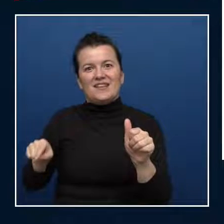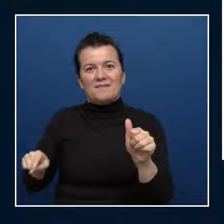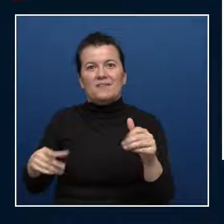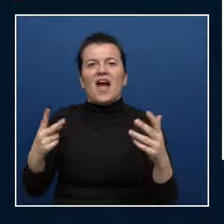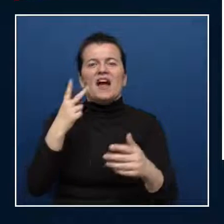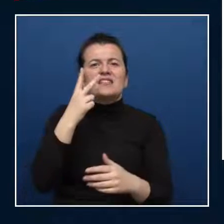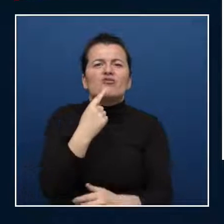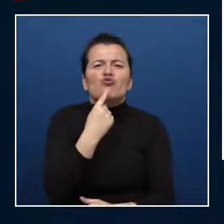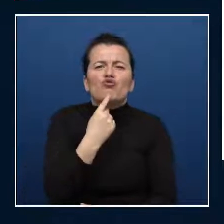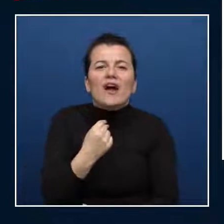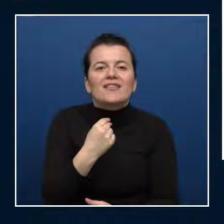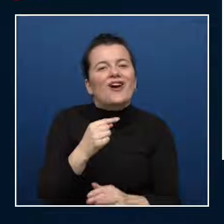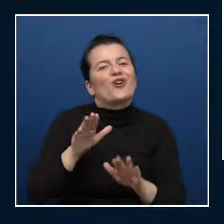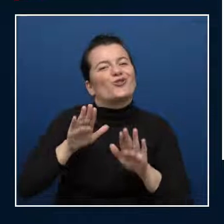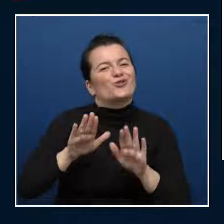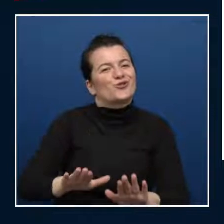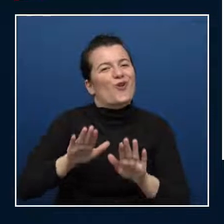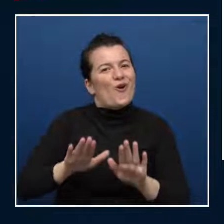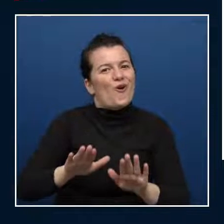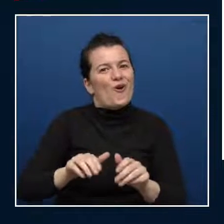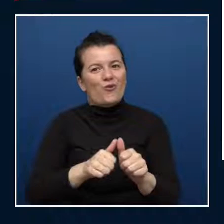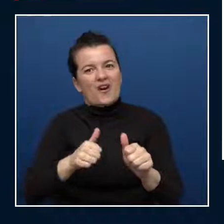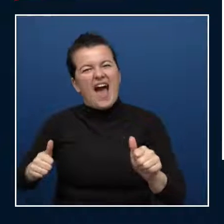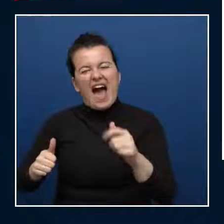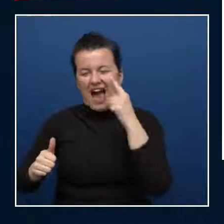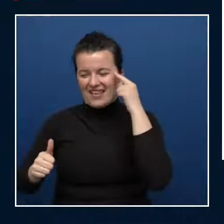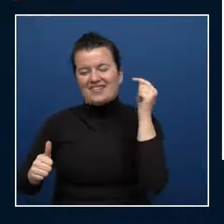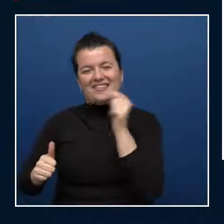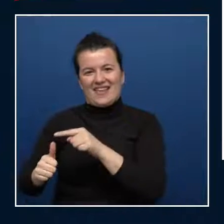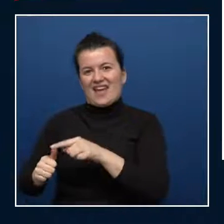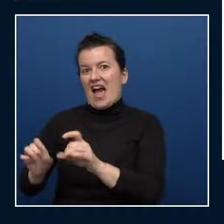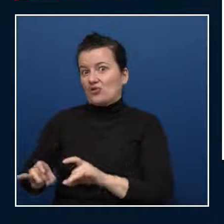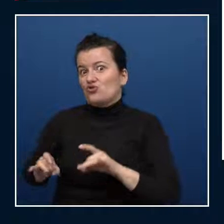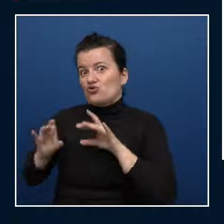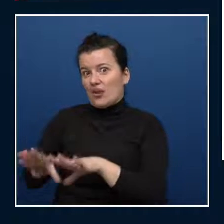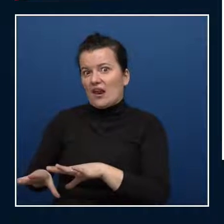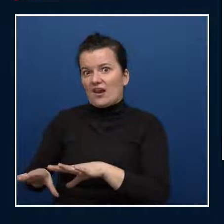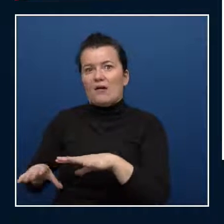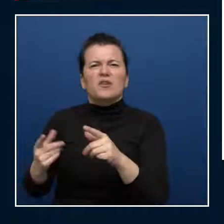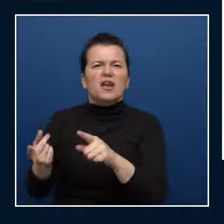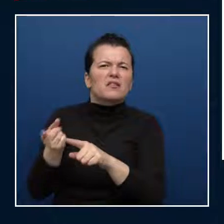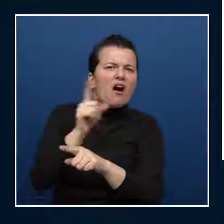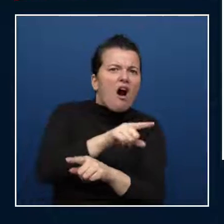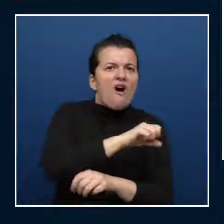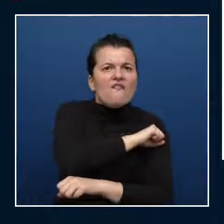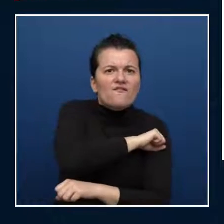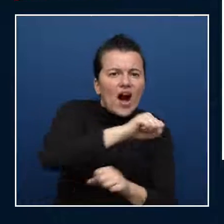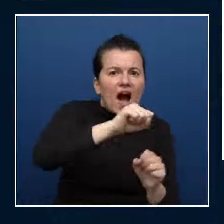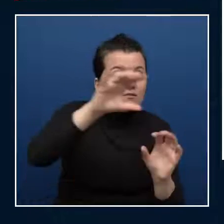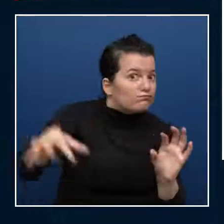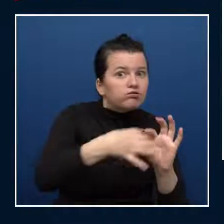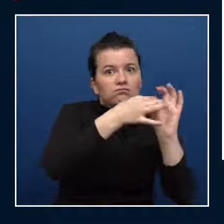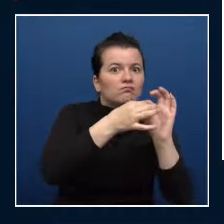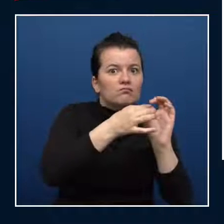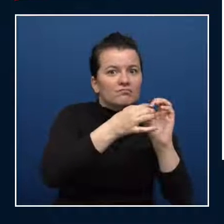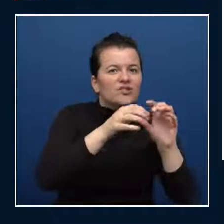slow. I suspect that might have been the Australia one. And we've got ones where it's really fast. This is just a demo environment and I've only got a few points of